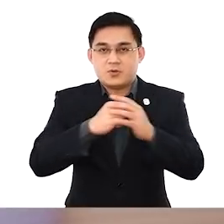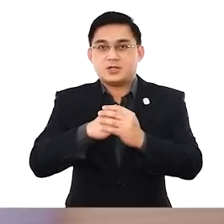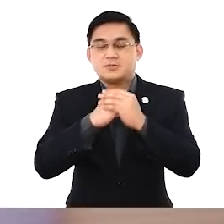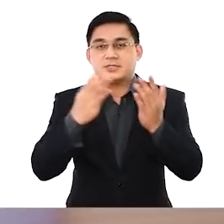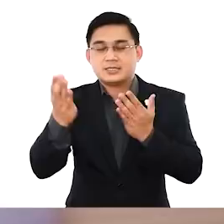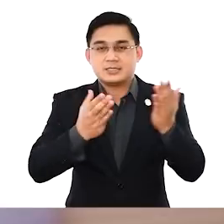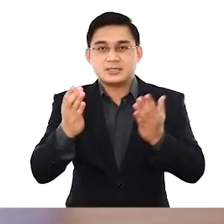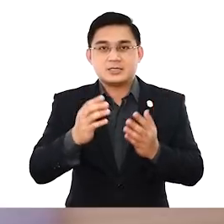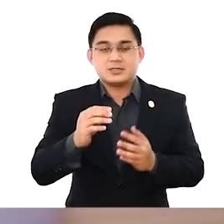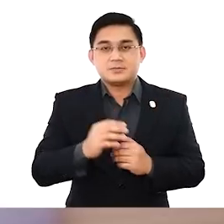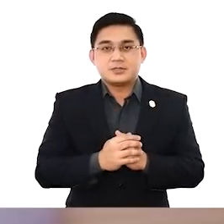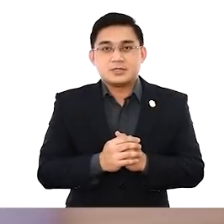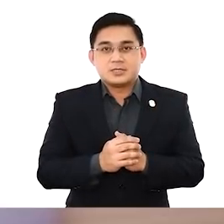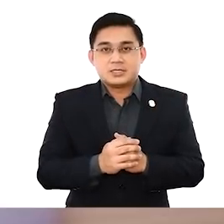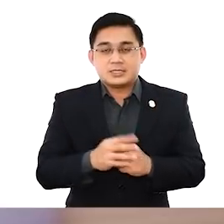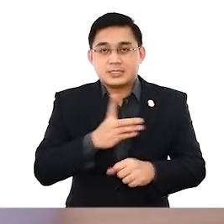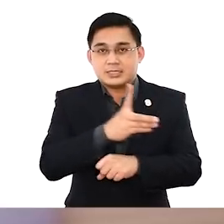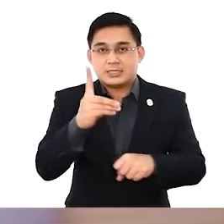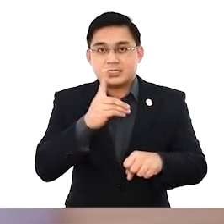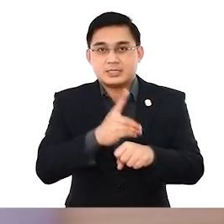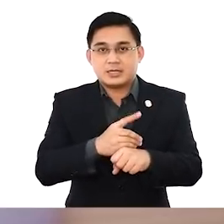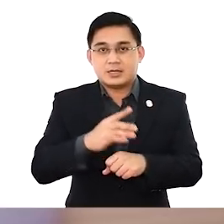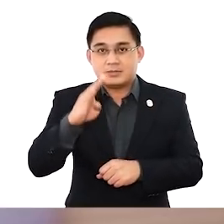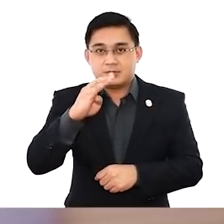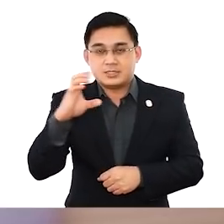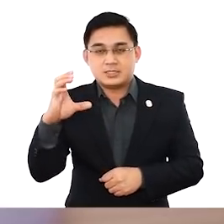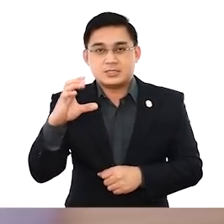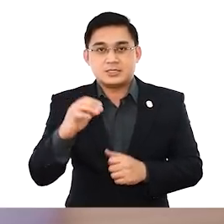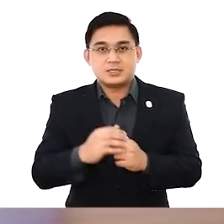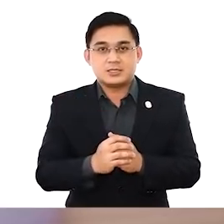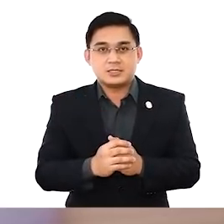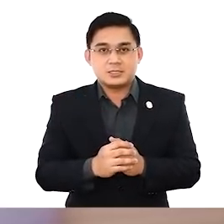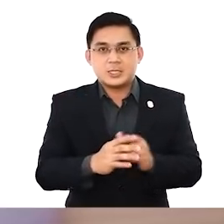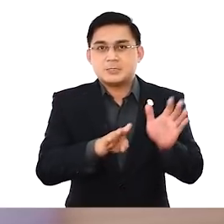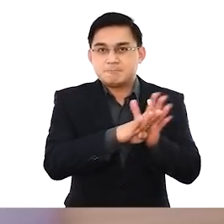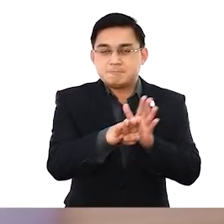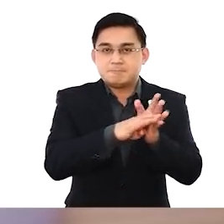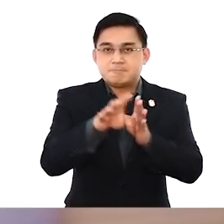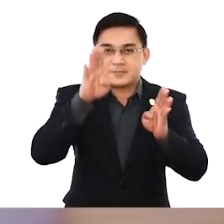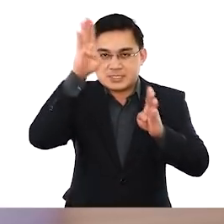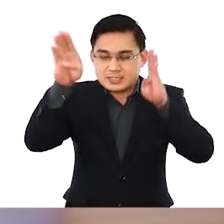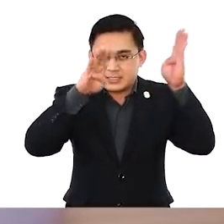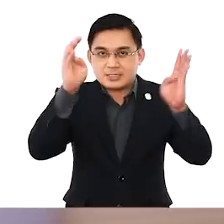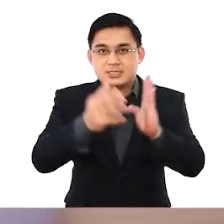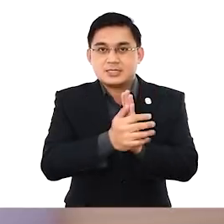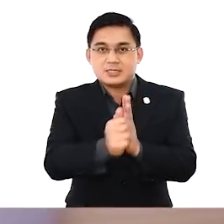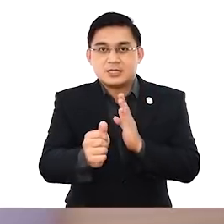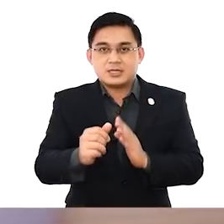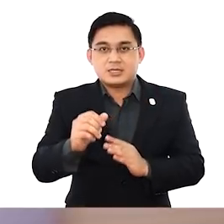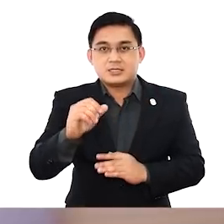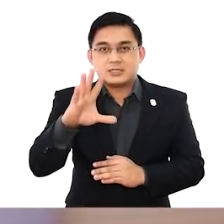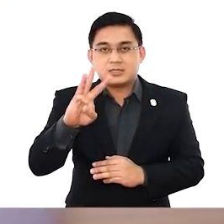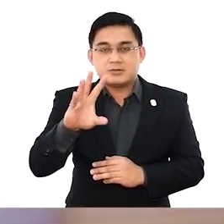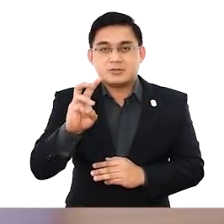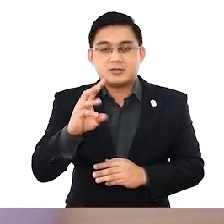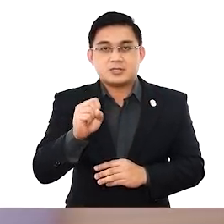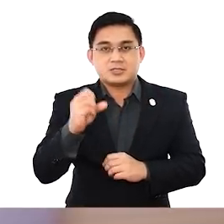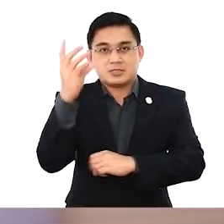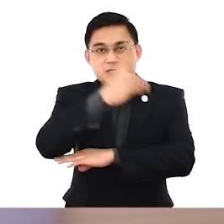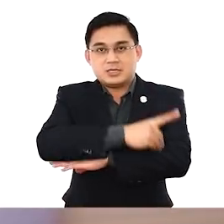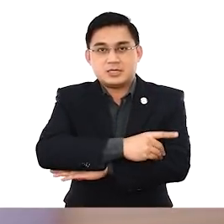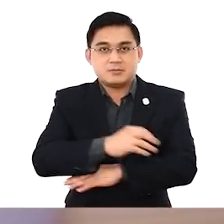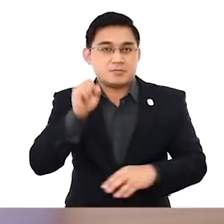Children's Worship Service, or CWS, in the District of British Columbia enhanced their creative skills in CWS